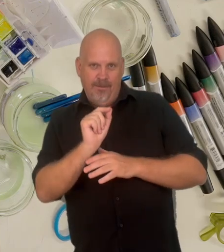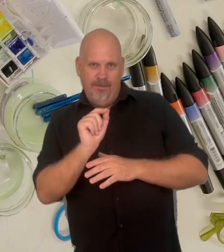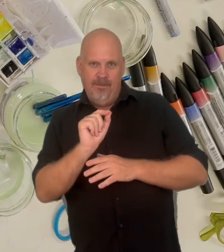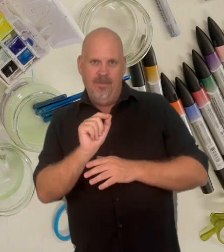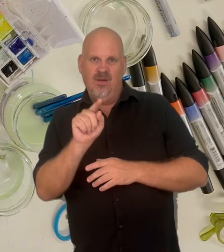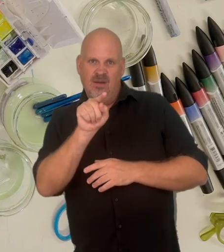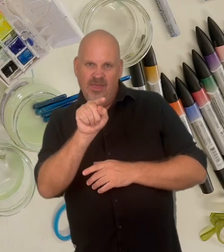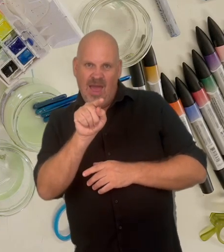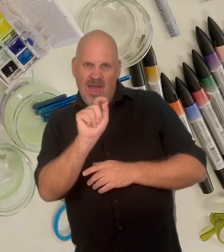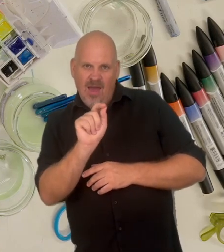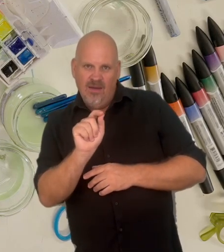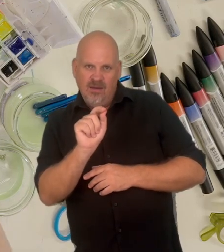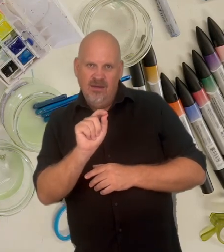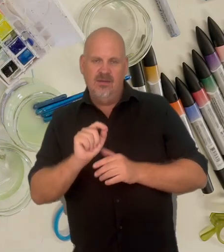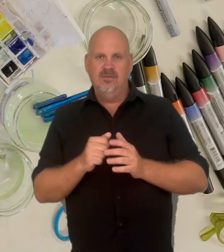here.